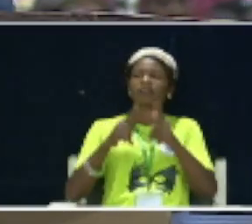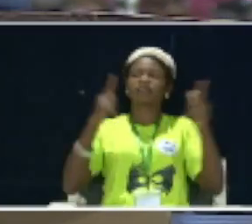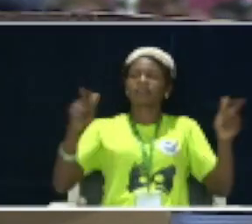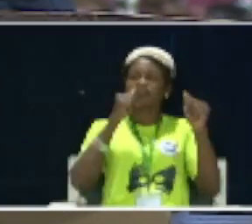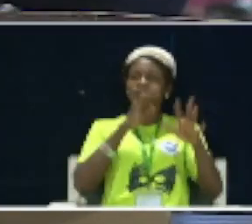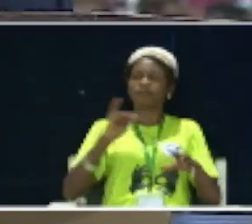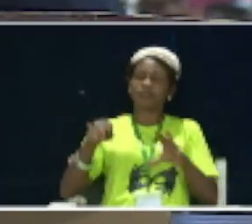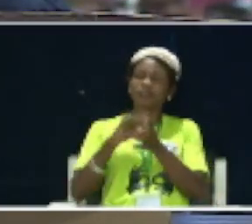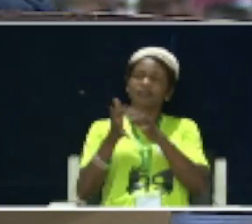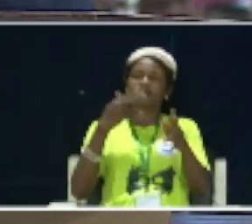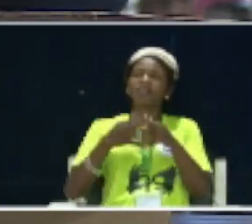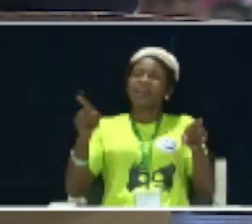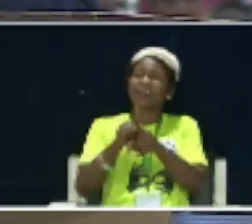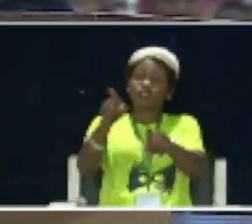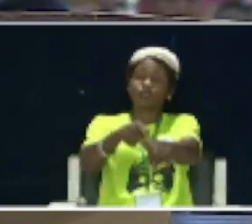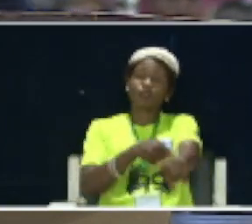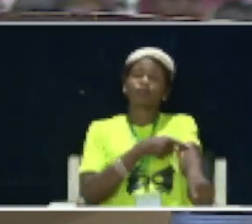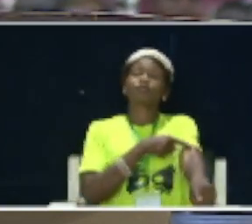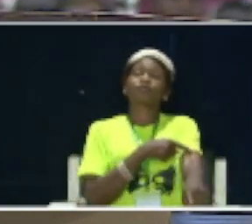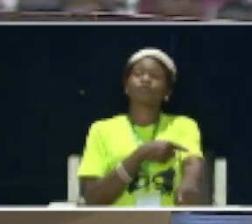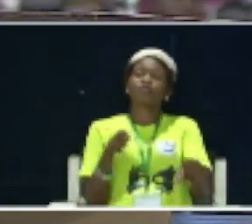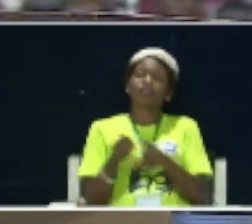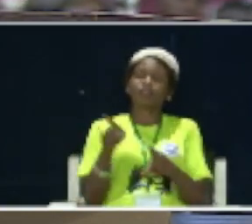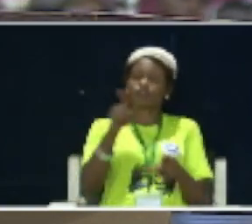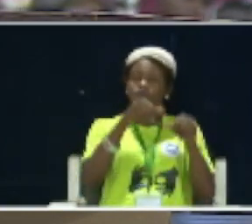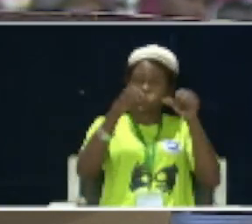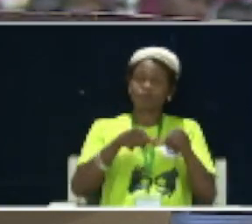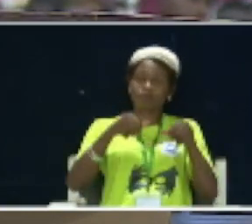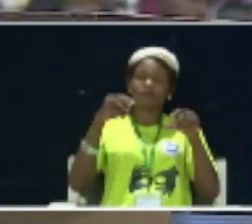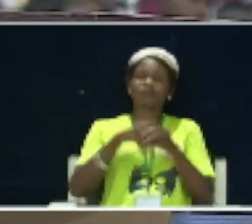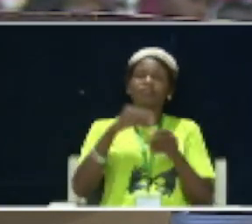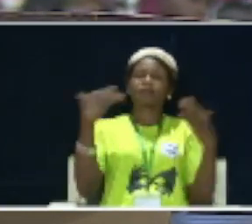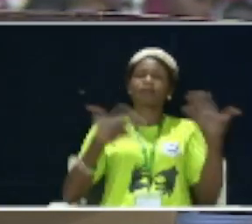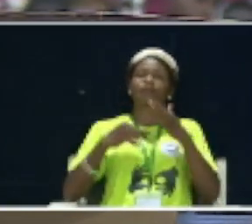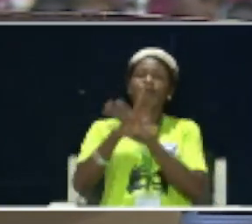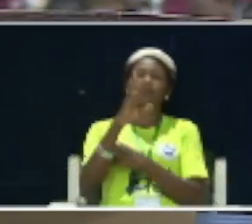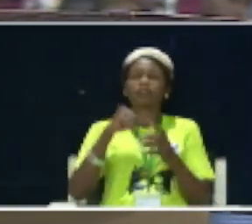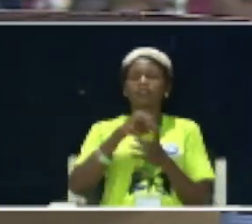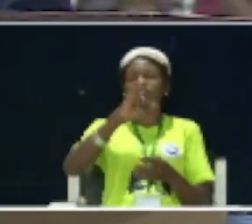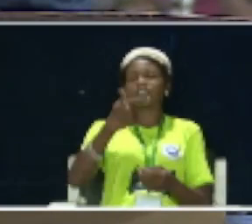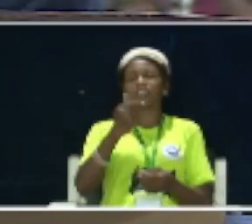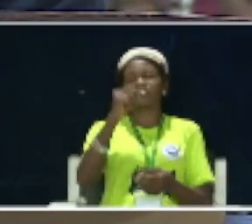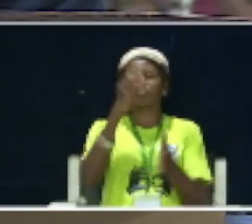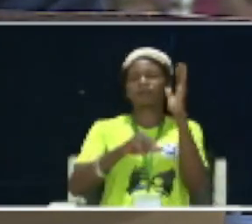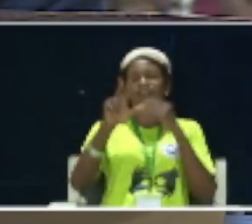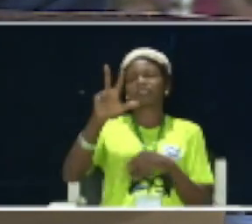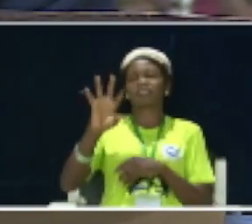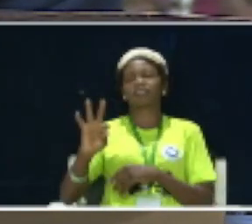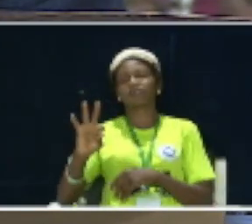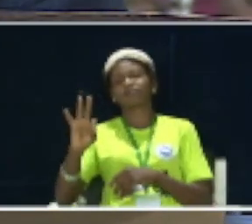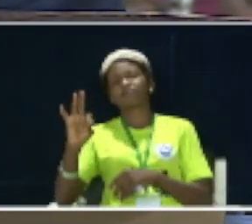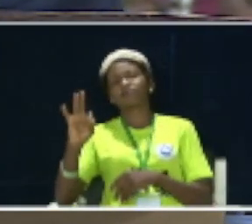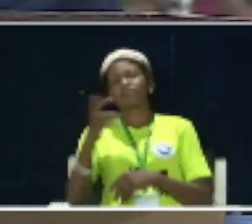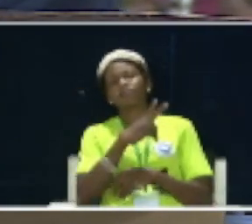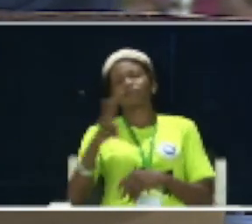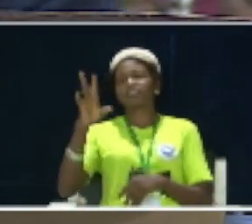blessings. As long as you maintain the fear of God. In Genesis chapter 39, from